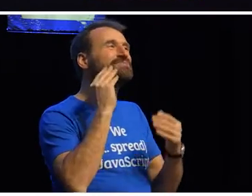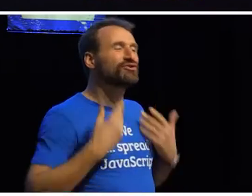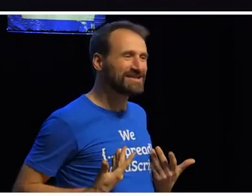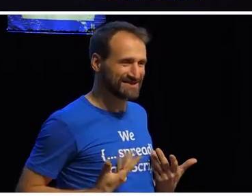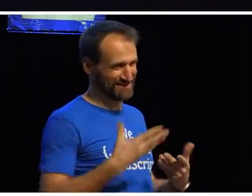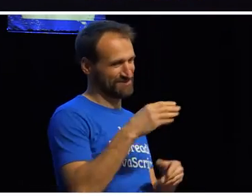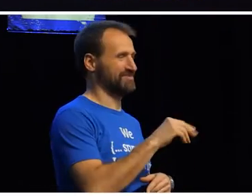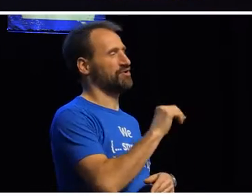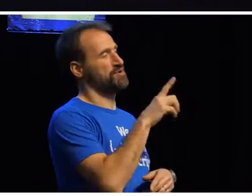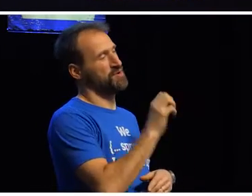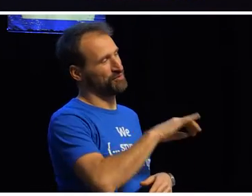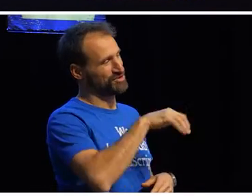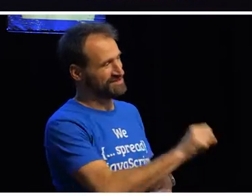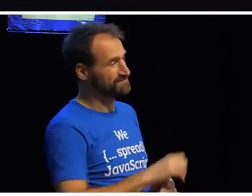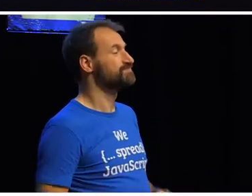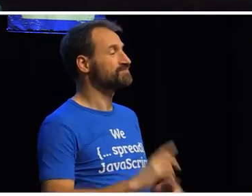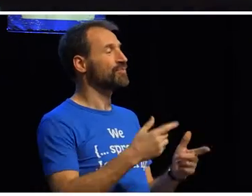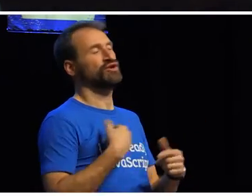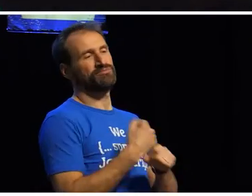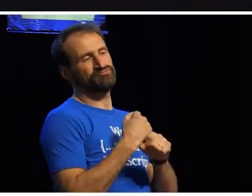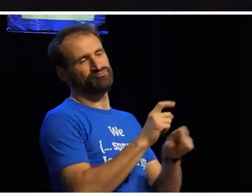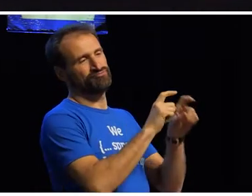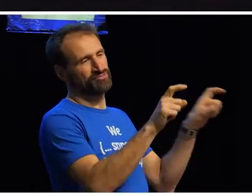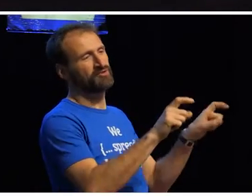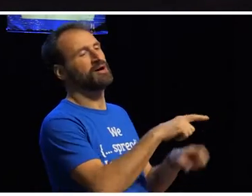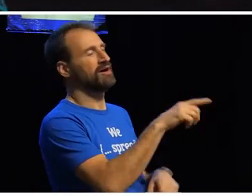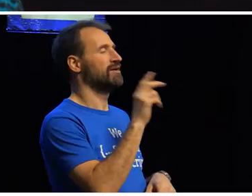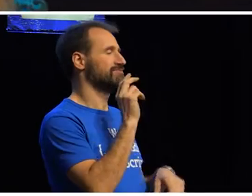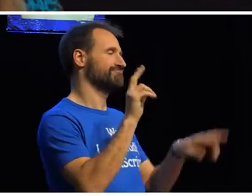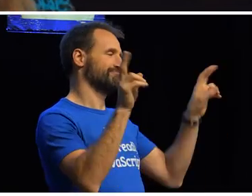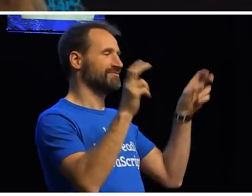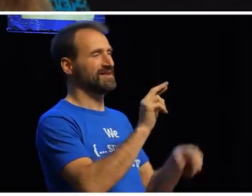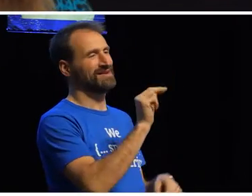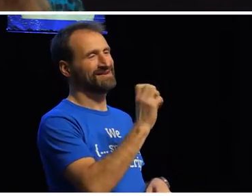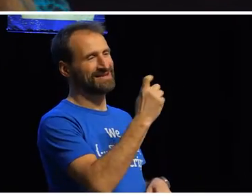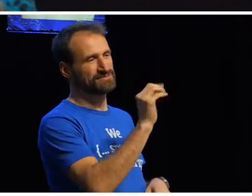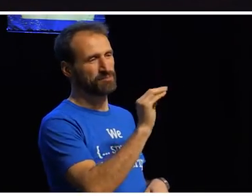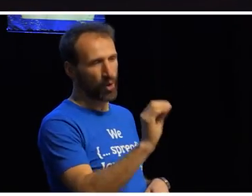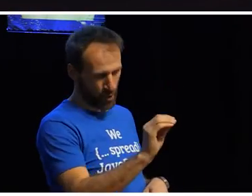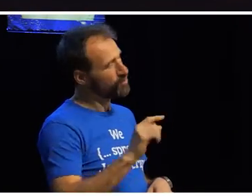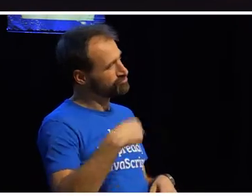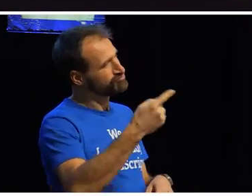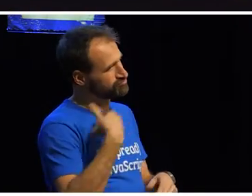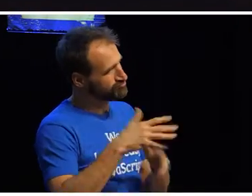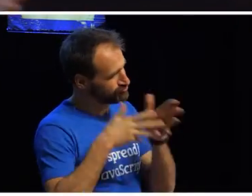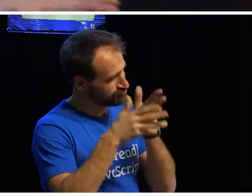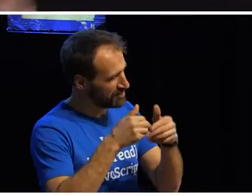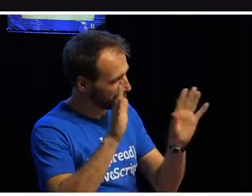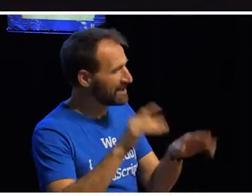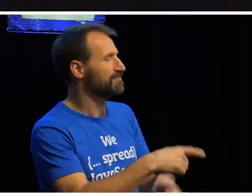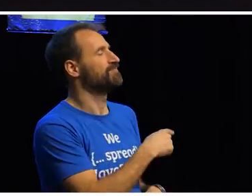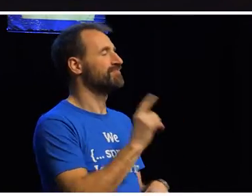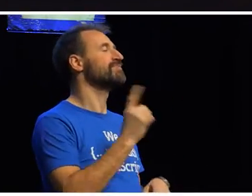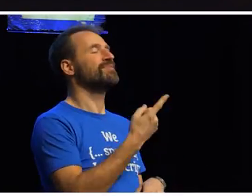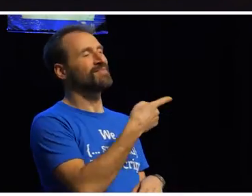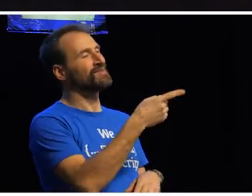am a senior developer advocate at a company called Nexmo. I'm going to mention about a little bit later again. And I am a cat lady of interweb. Well,